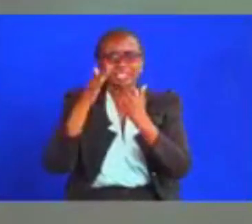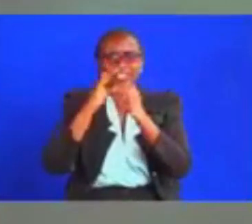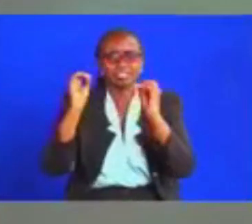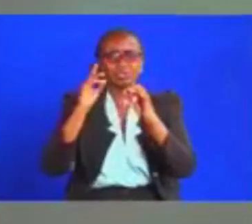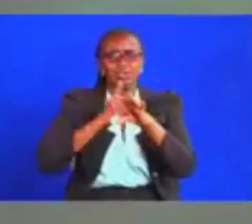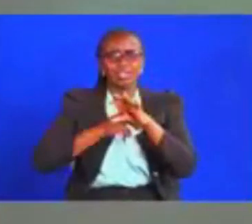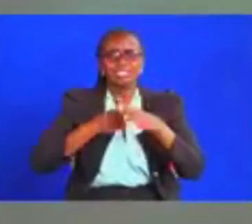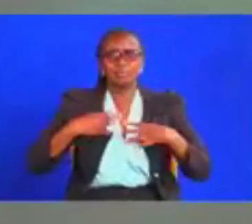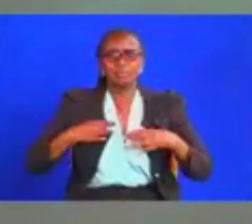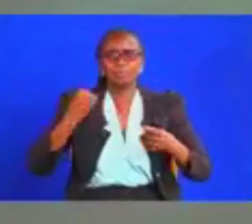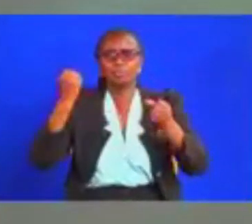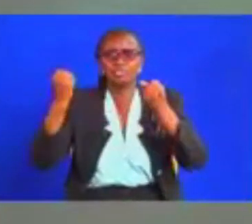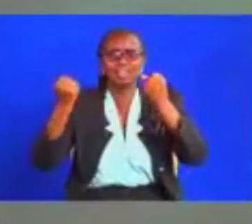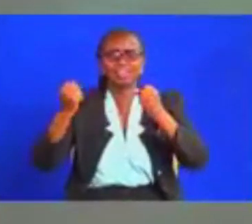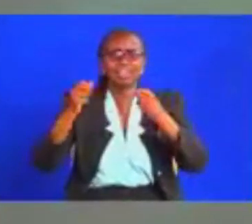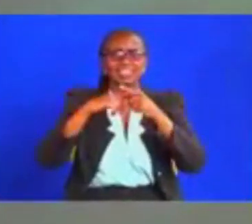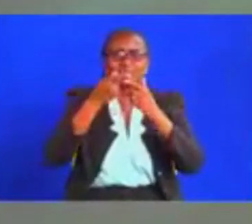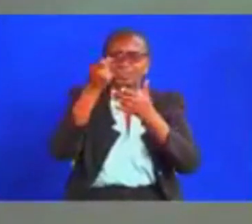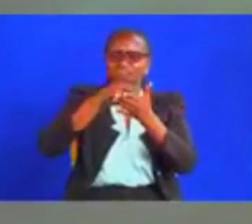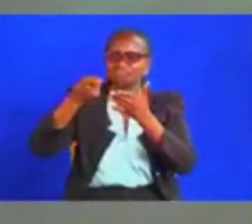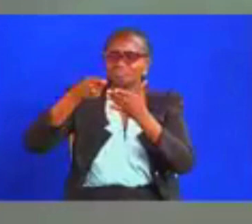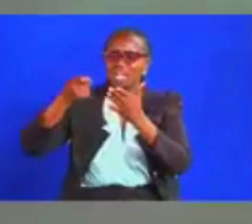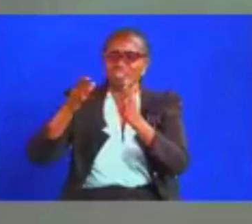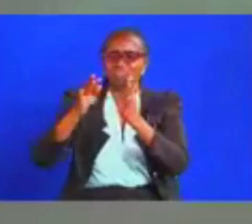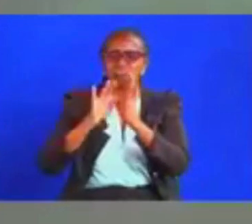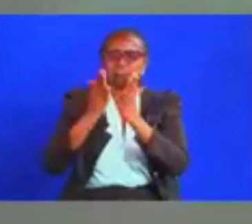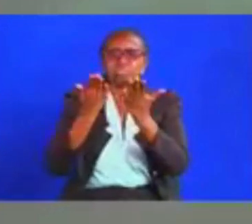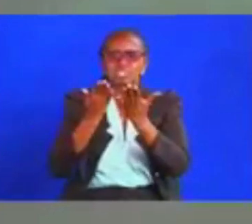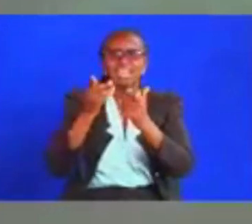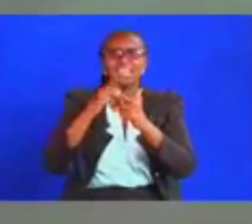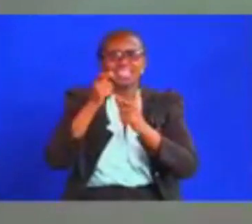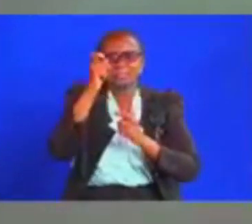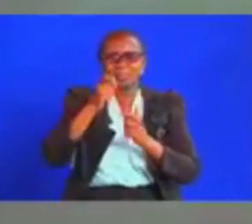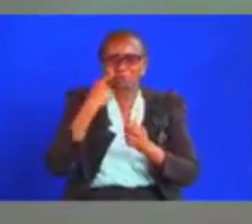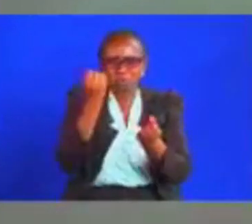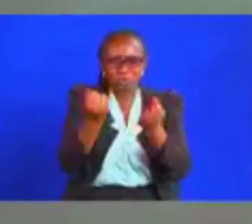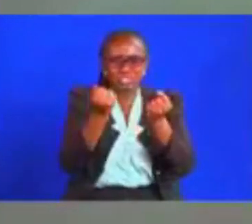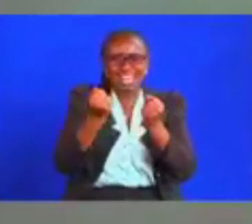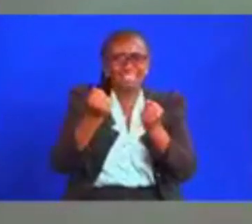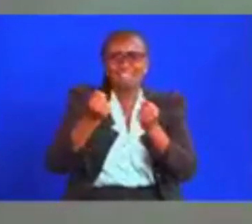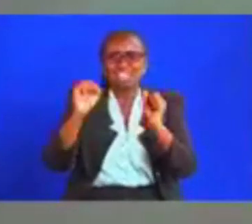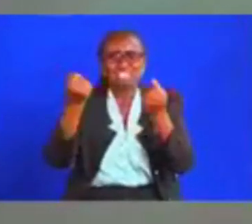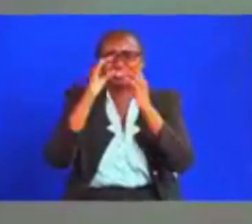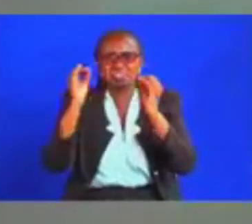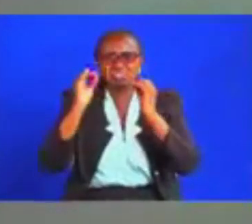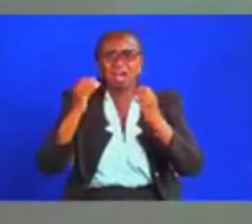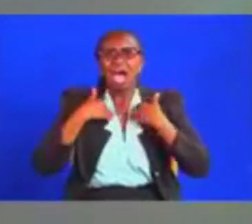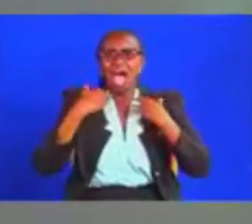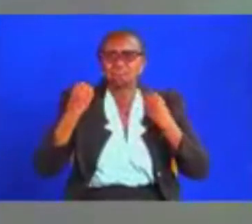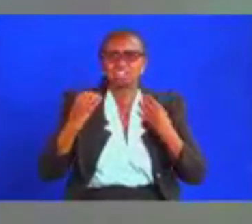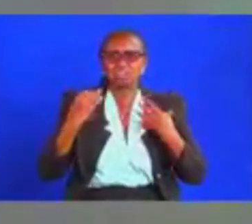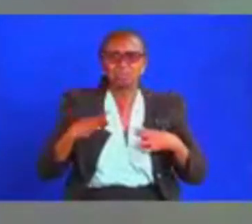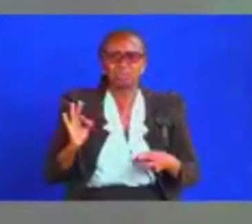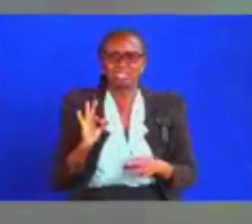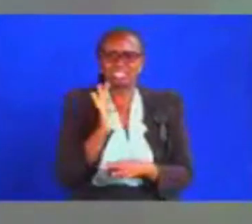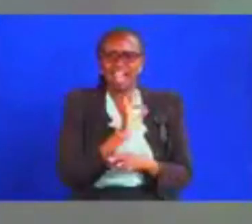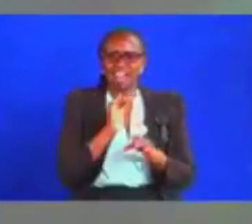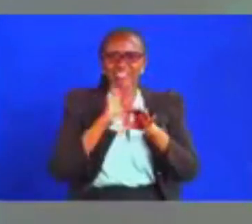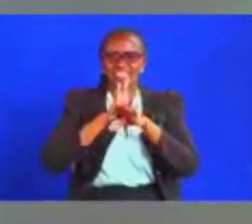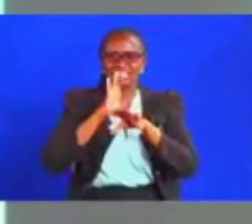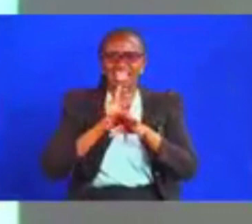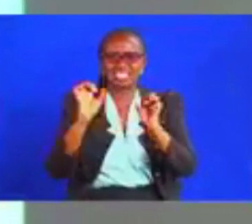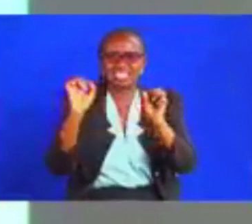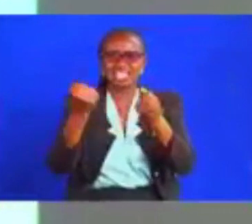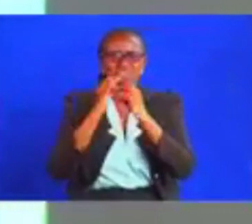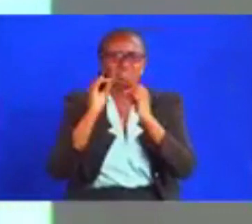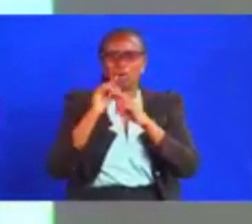driving our cars, we're editing books about Jesus and the person driving is not saved. There are many of our staff in church who are not saved and we